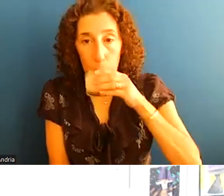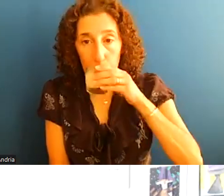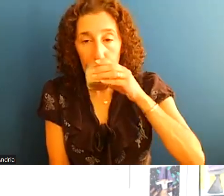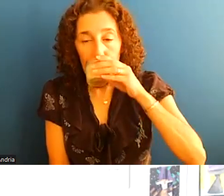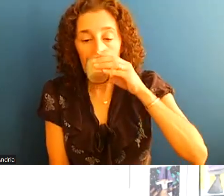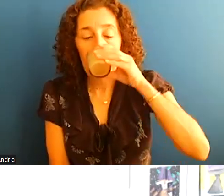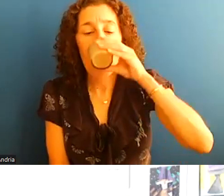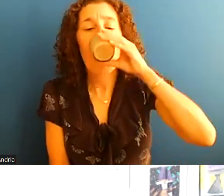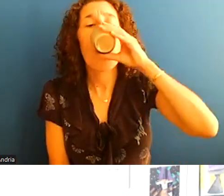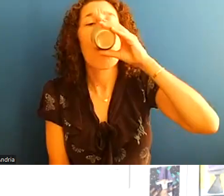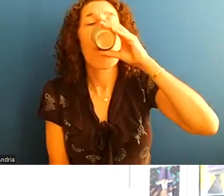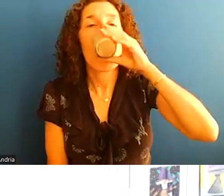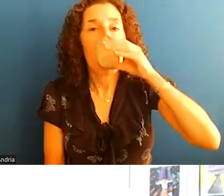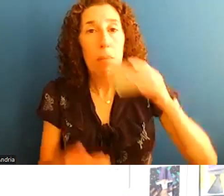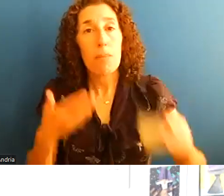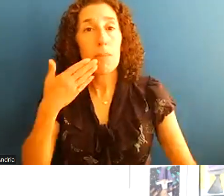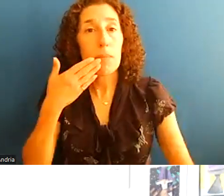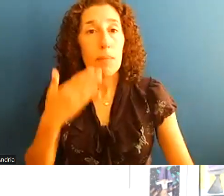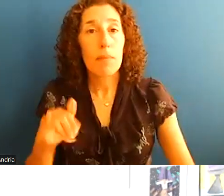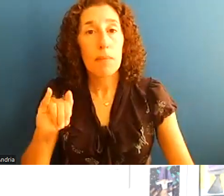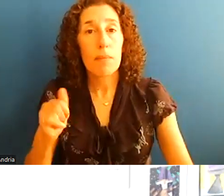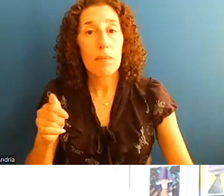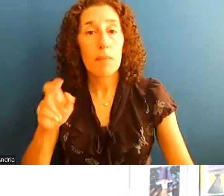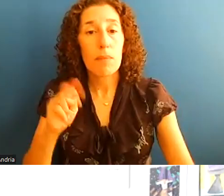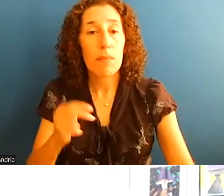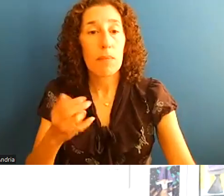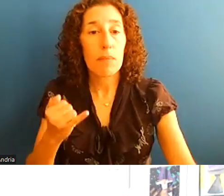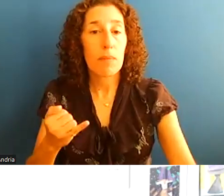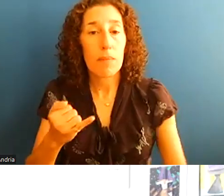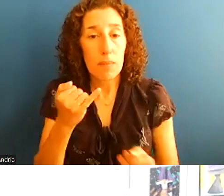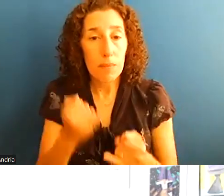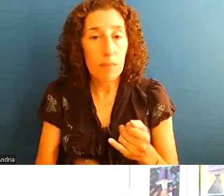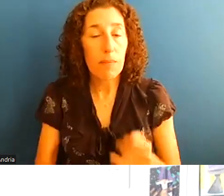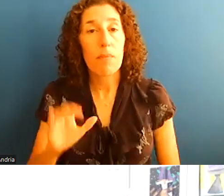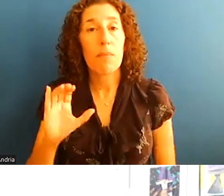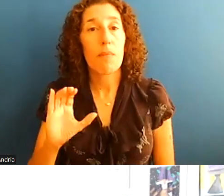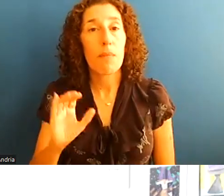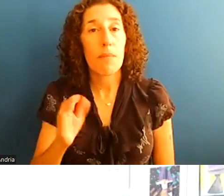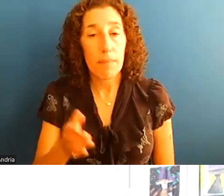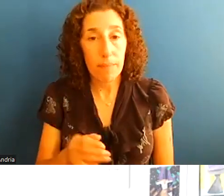Thank you so much. And Shemaine, we'll leave it to you to conclude. Same. So,